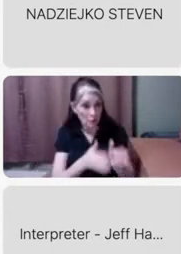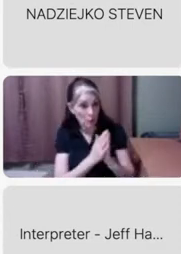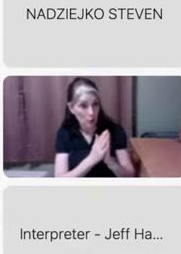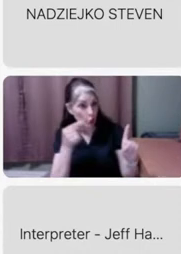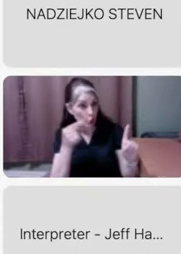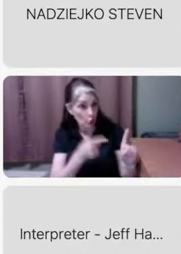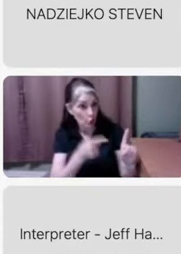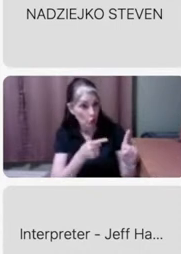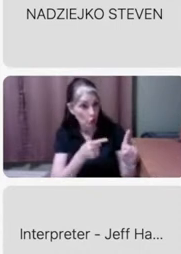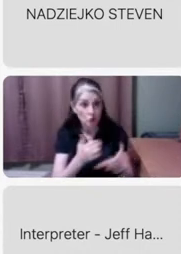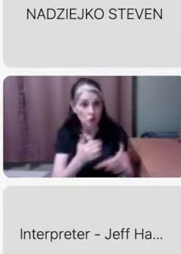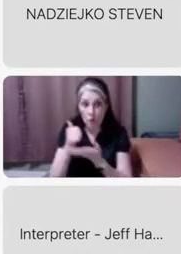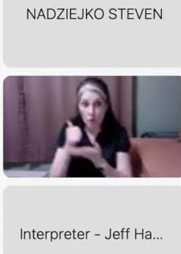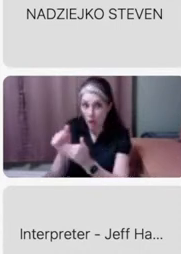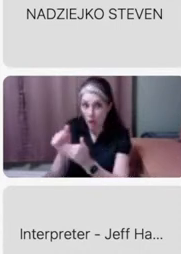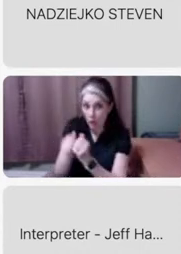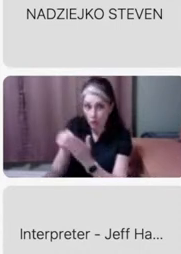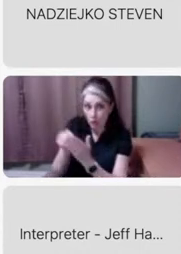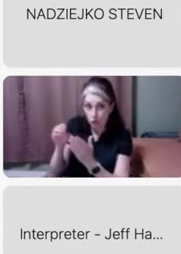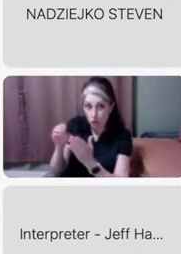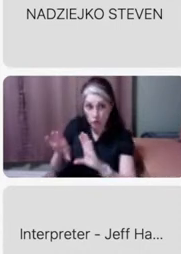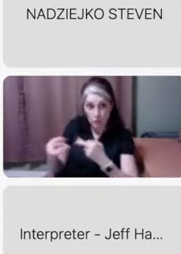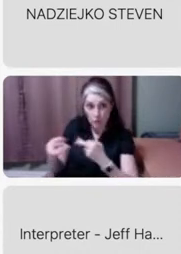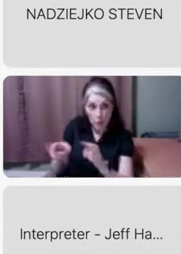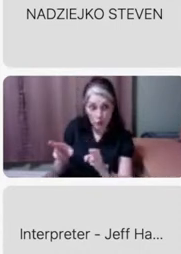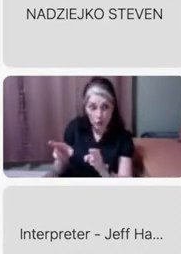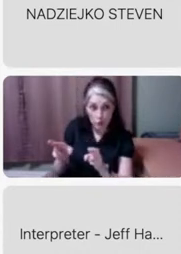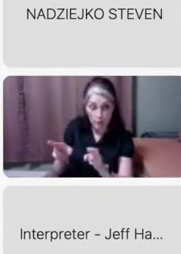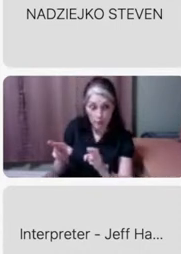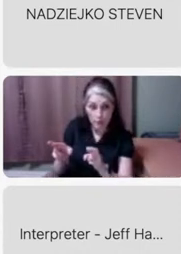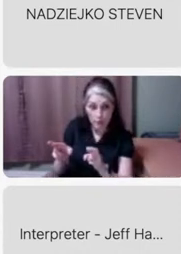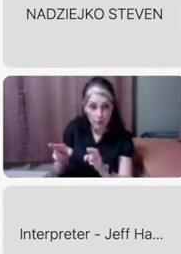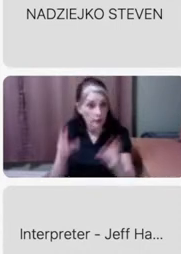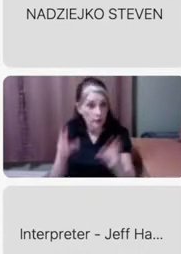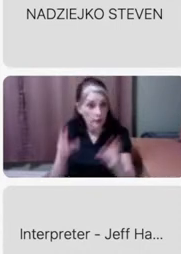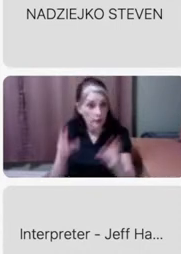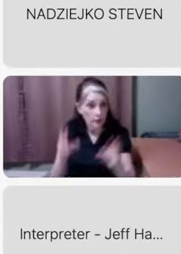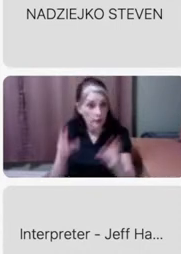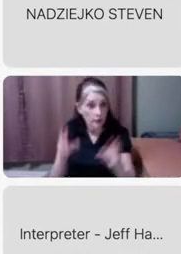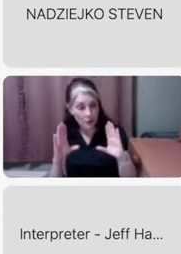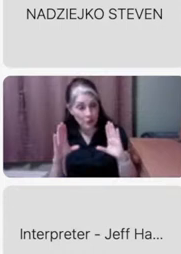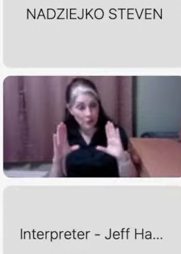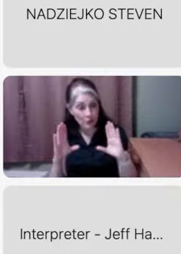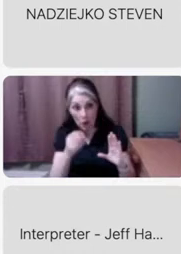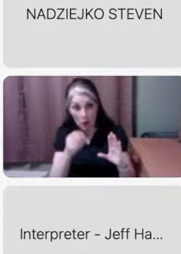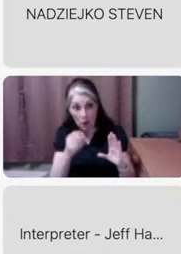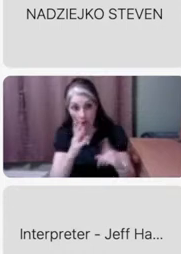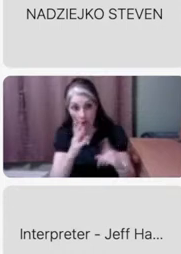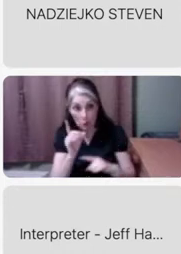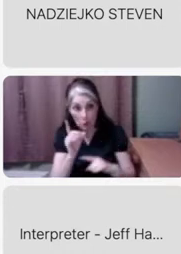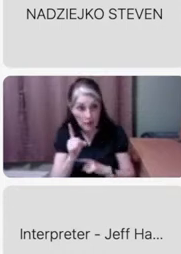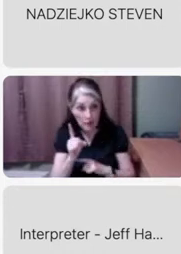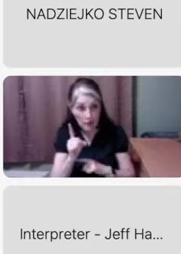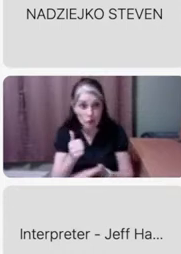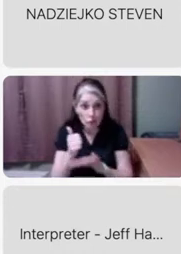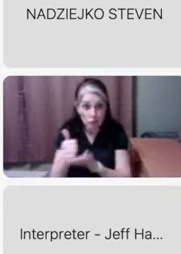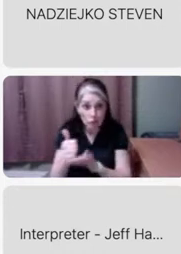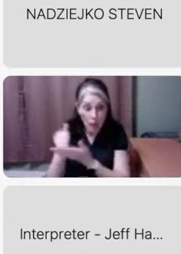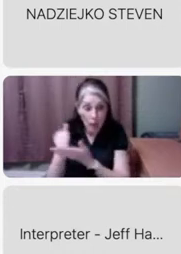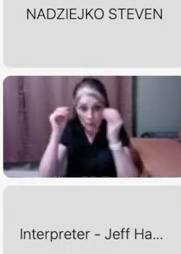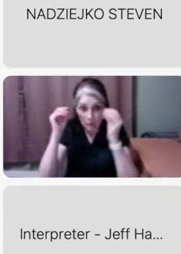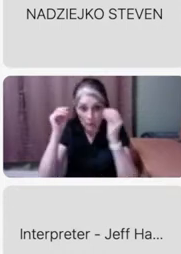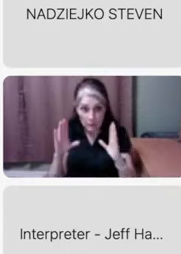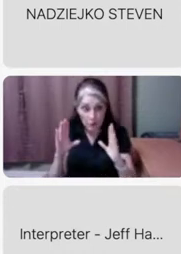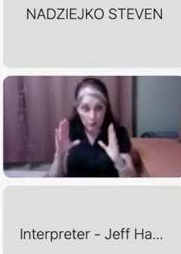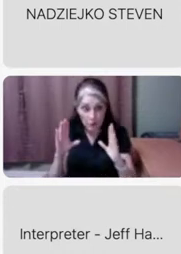in her classroom instead of meeting with the teacher for a few minutes or assigning somebody to help the teacher melissa told her